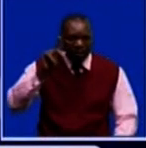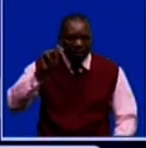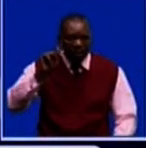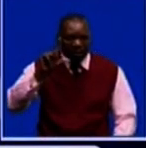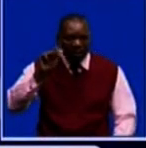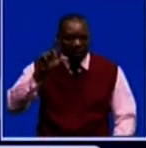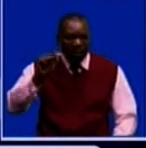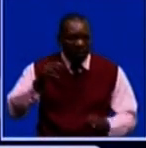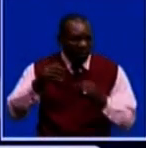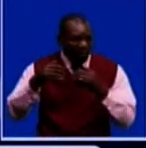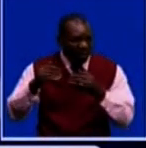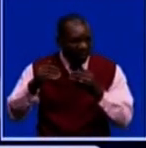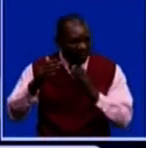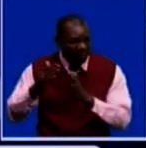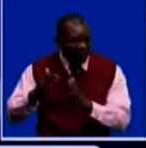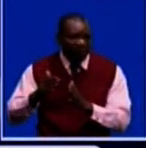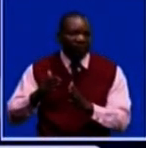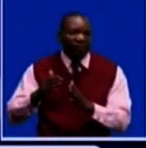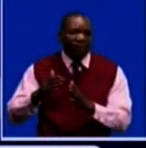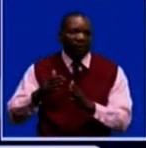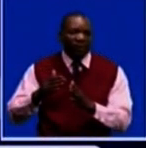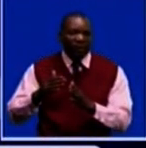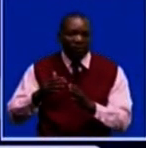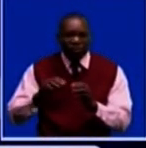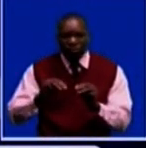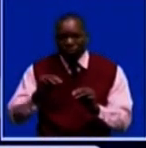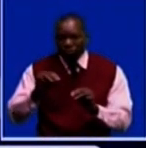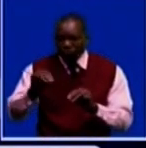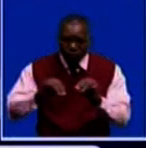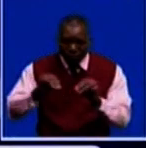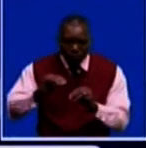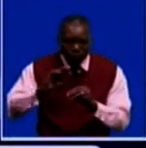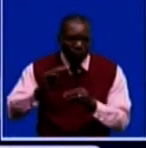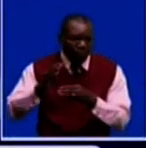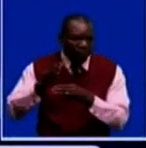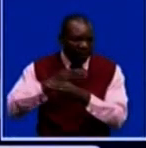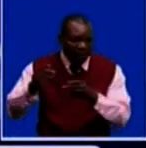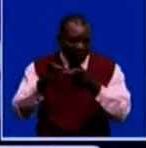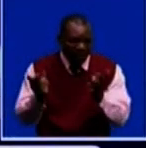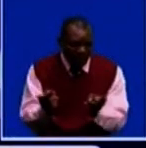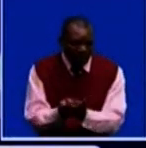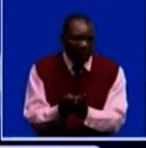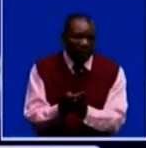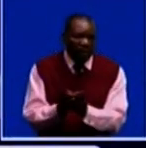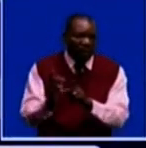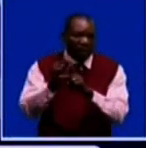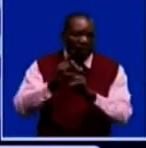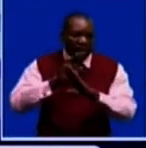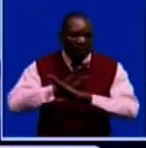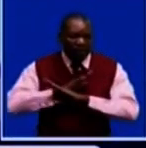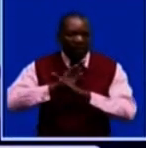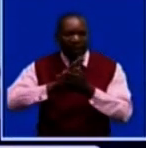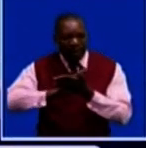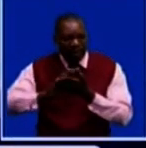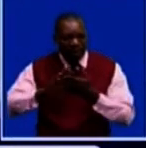Kaparala Market managing the trading places. Mr. Mwakalombe, who toured the market during the Keep Zambia Clean